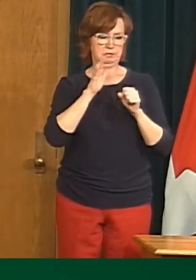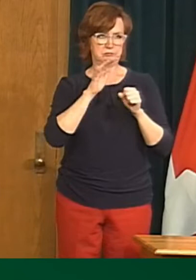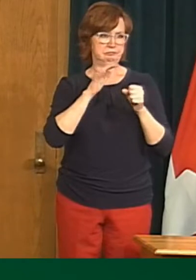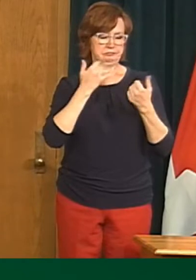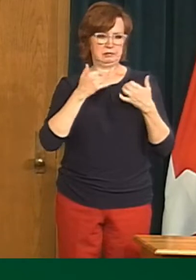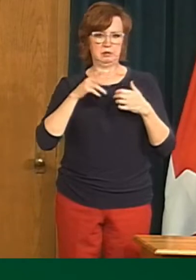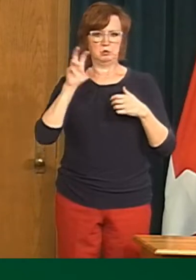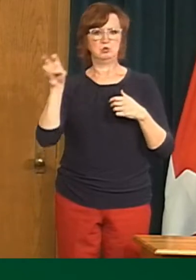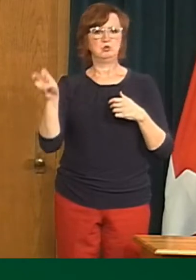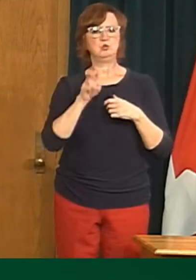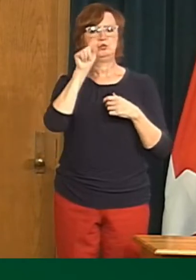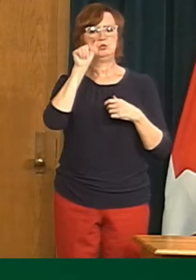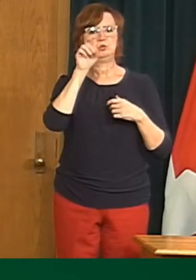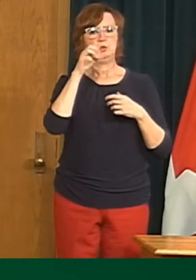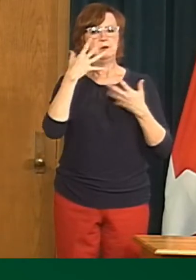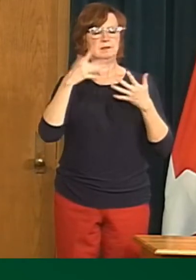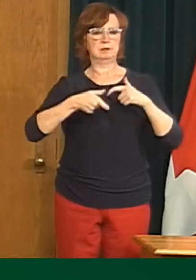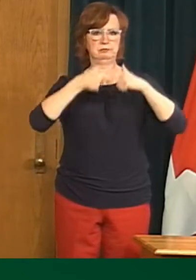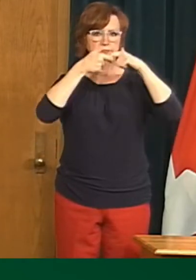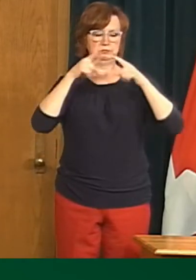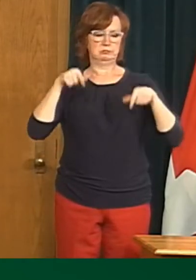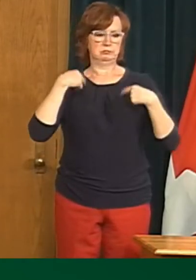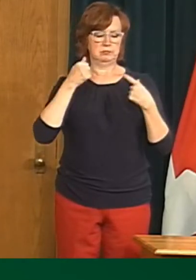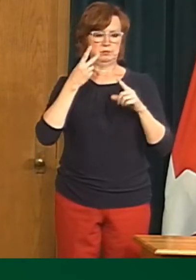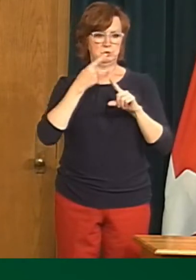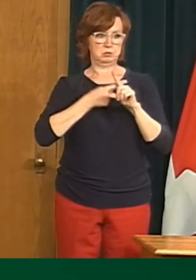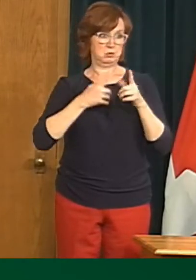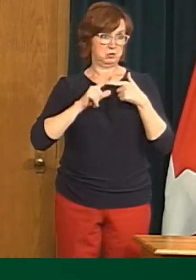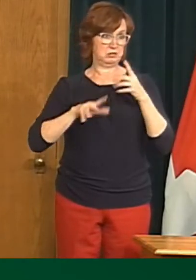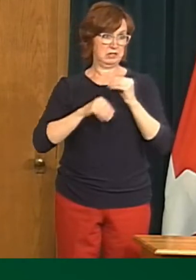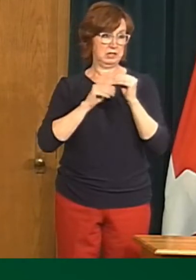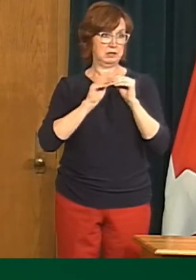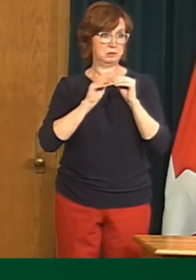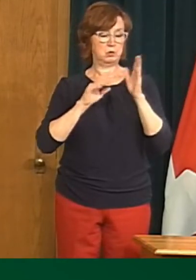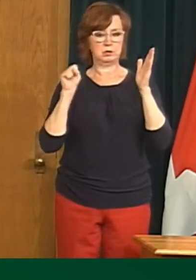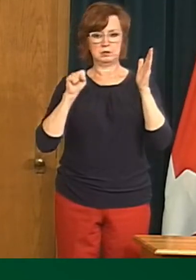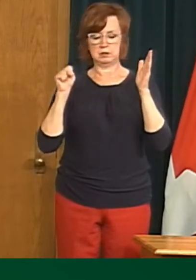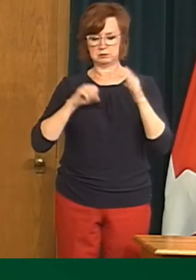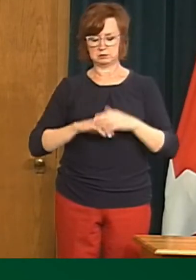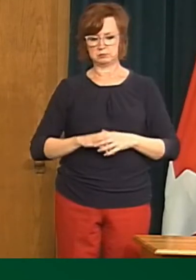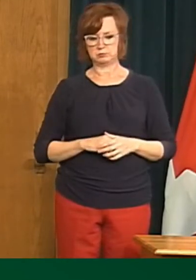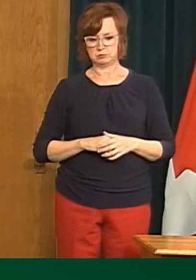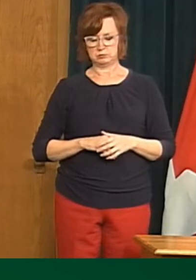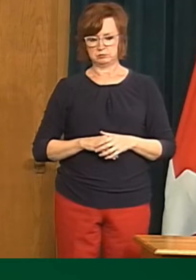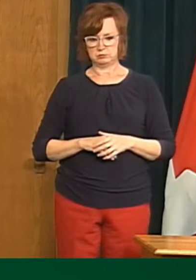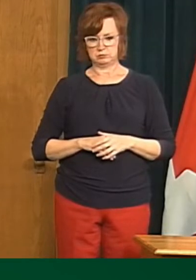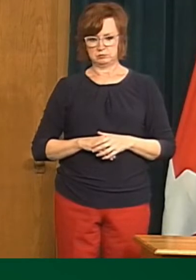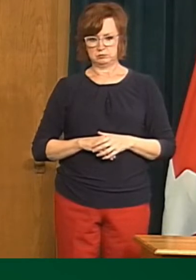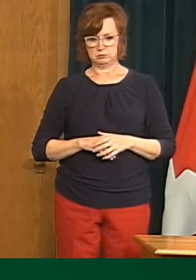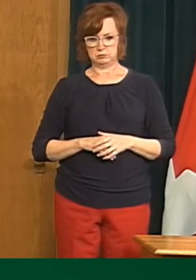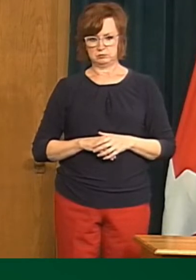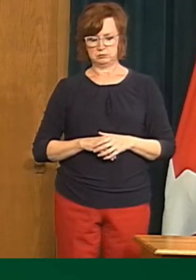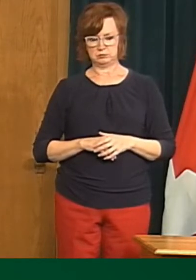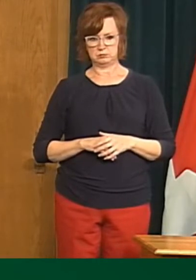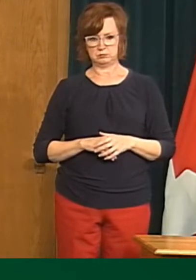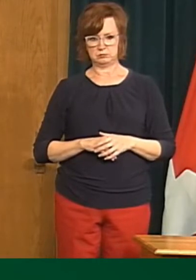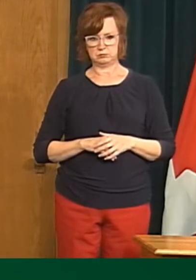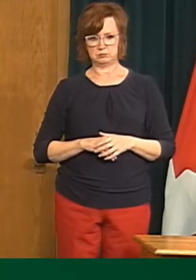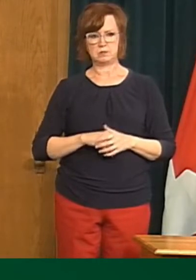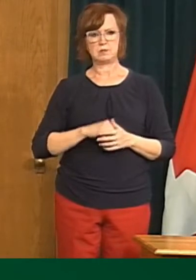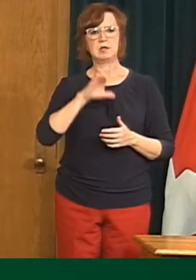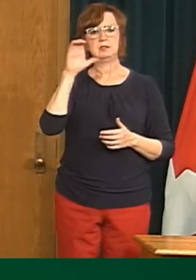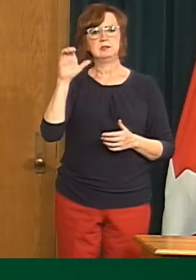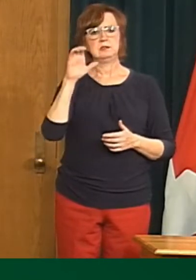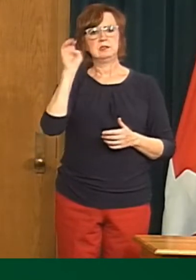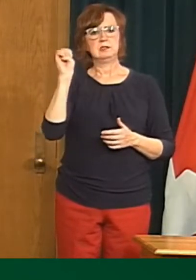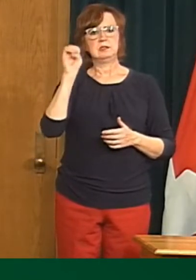3 months. Scott, do you want to just elaborate on that? Just to confirm what the minister has said is those CEO tours have